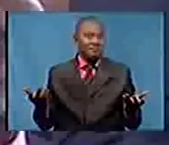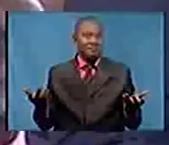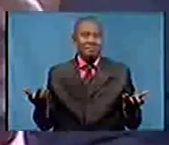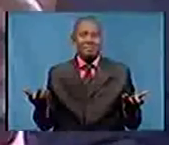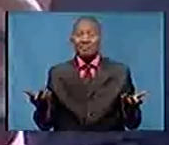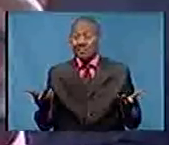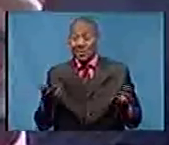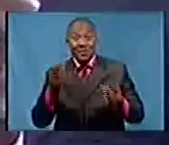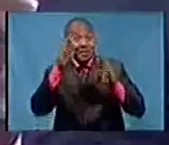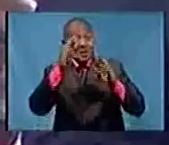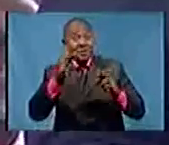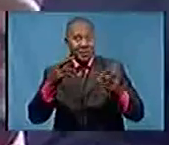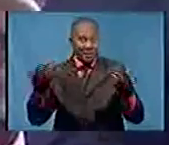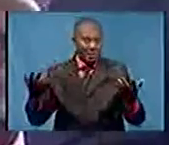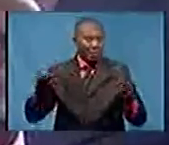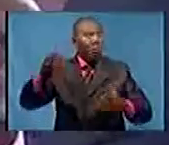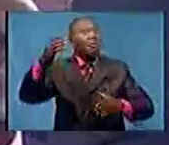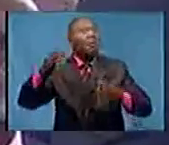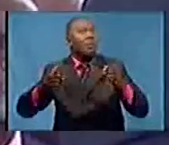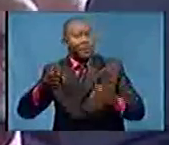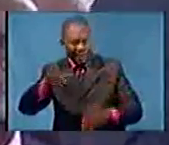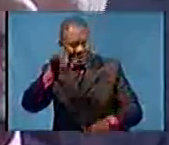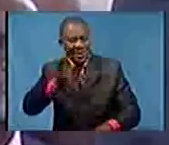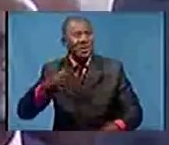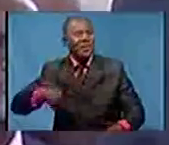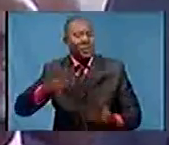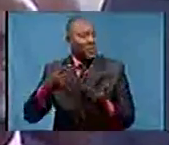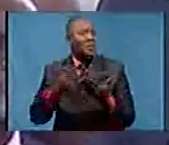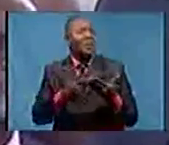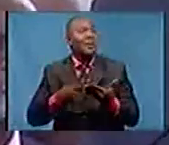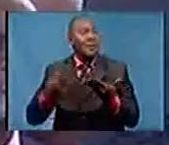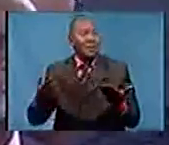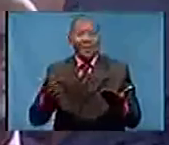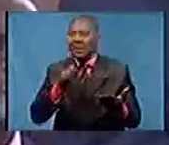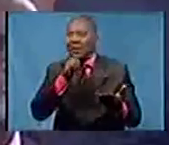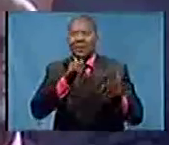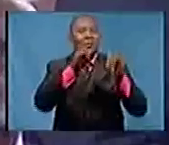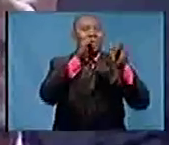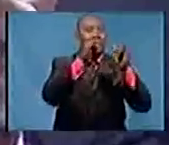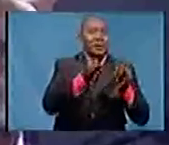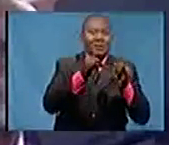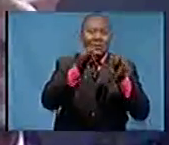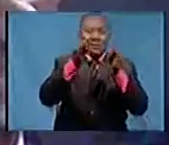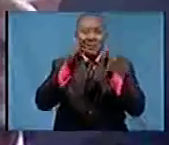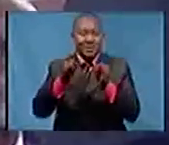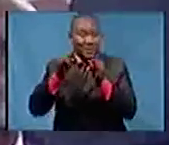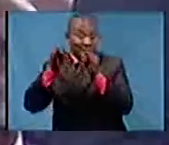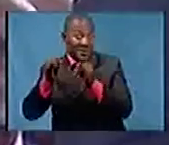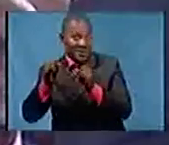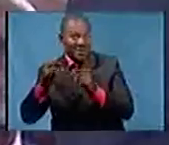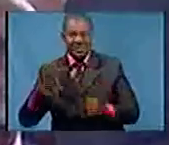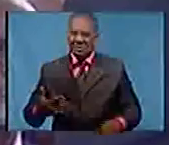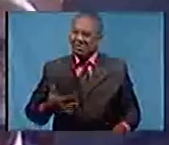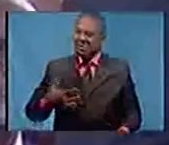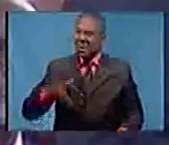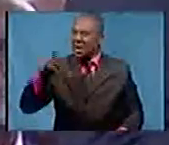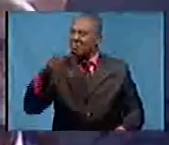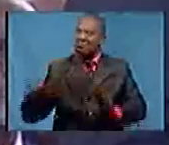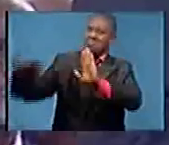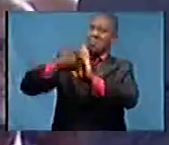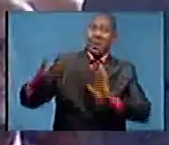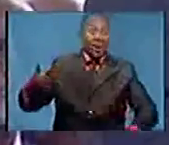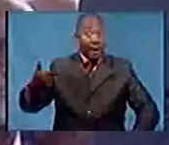the judiciary. That is what we are talking about. It's not as individuals where you feel that something had been done to you, but you